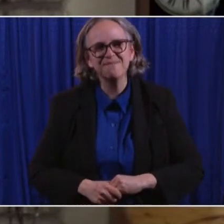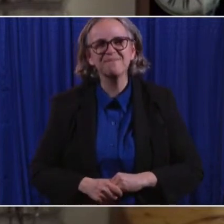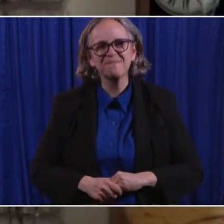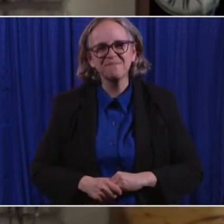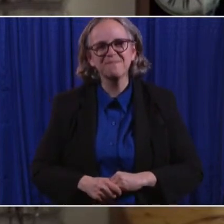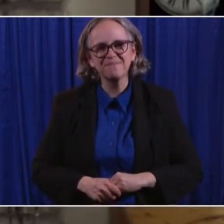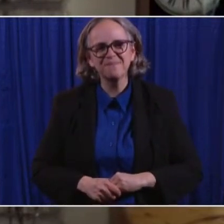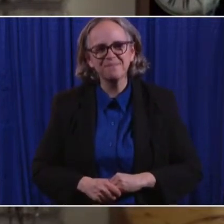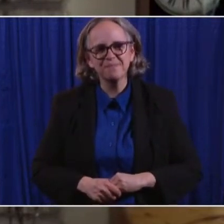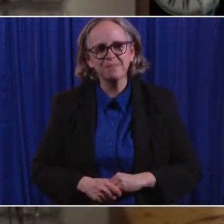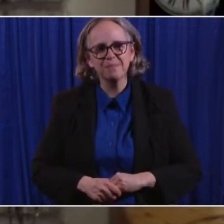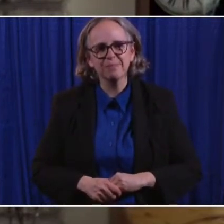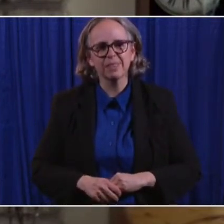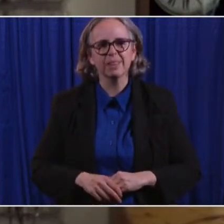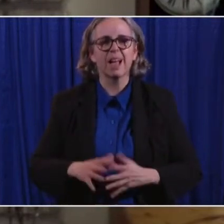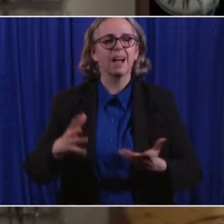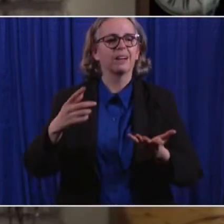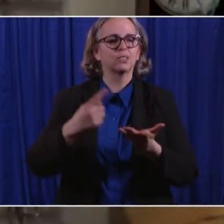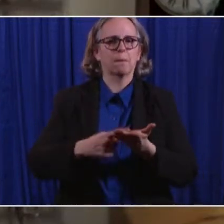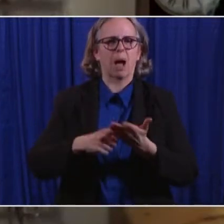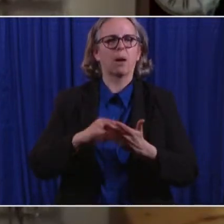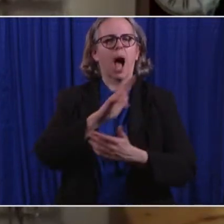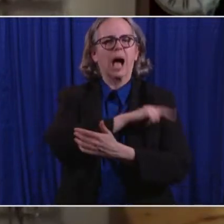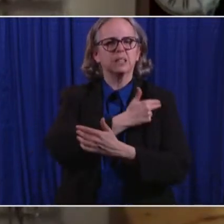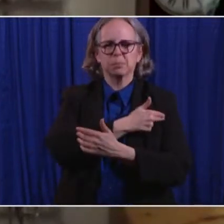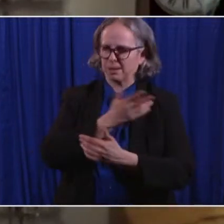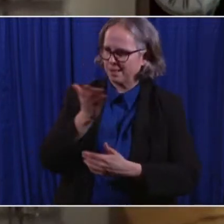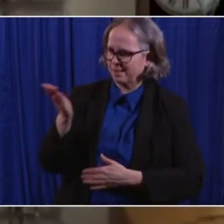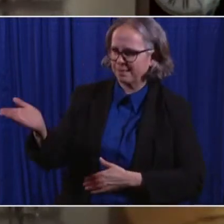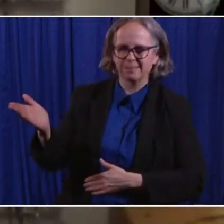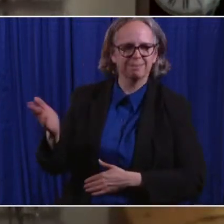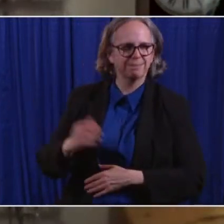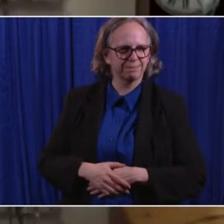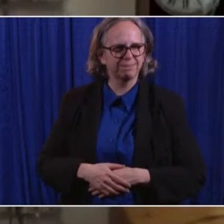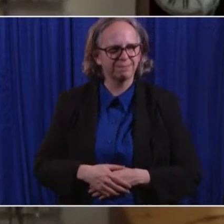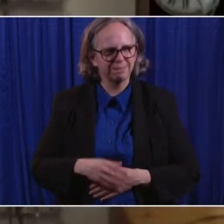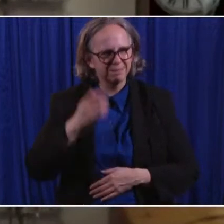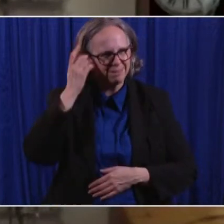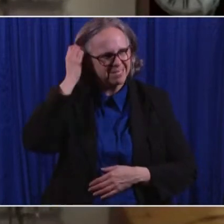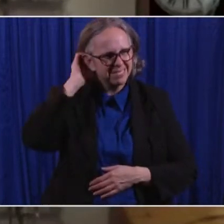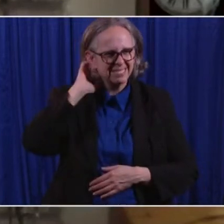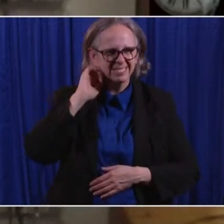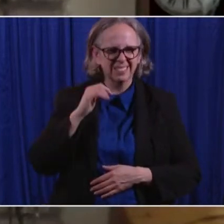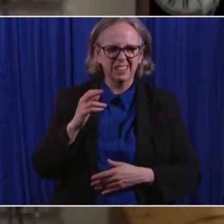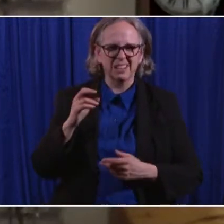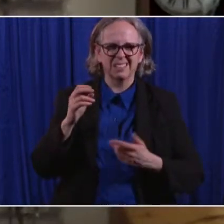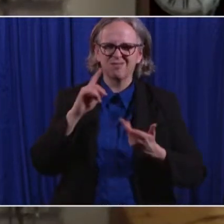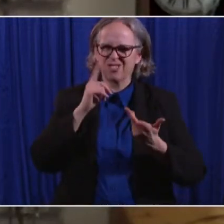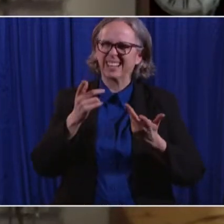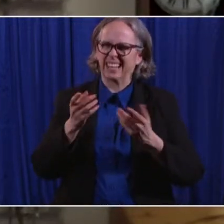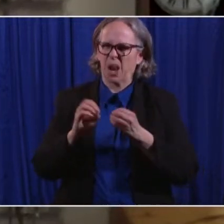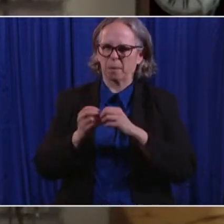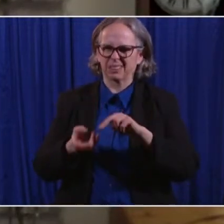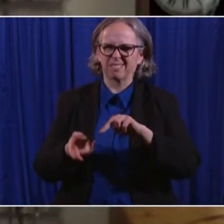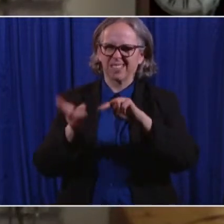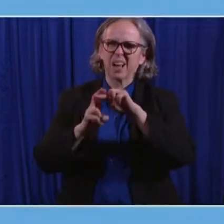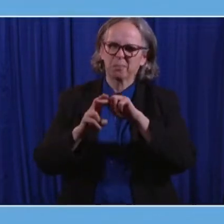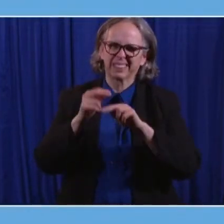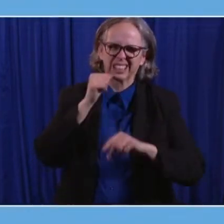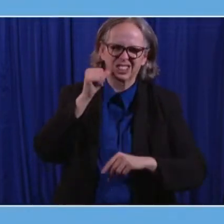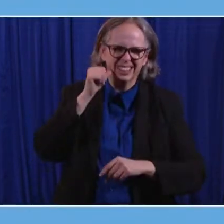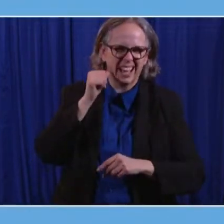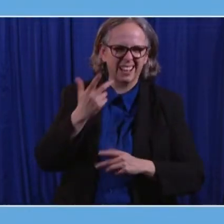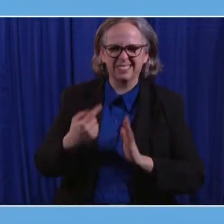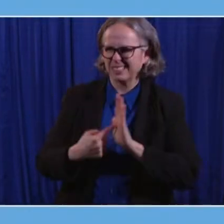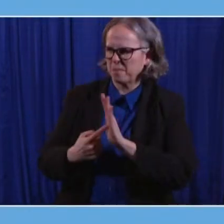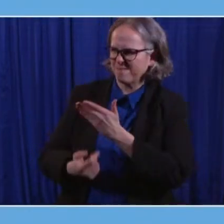Let's go to the hospitalizations. We had a little blip yesterday, day before yesterday, I guess. It went up a little bit, but